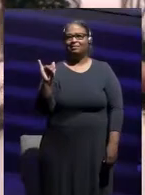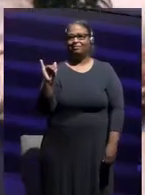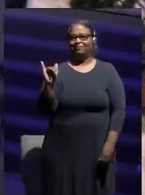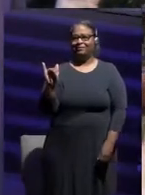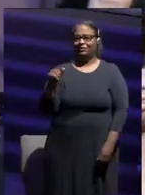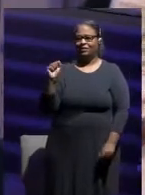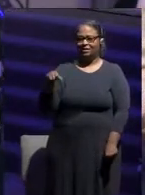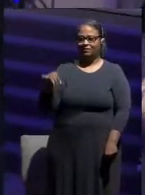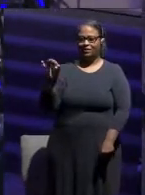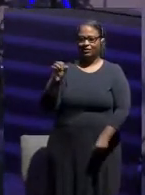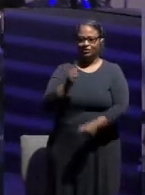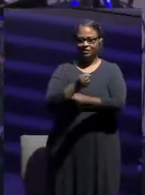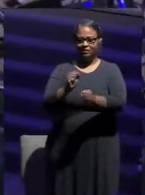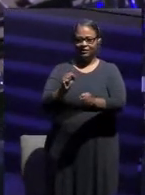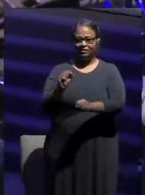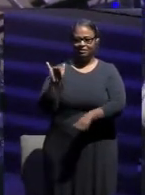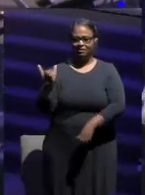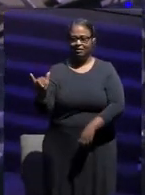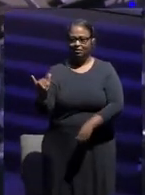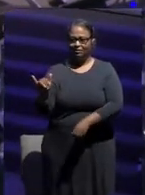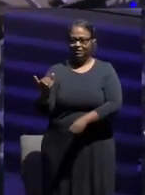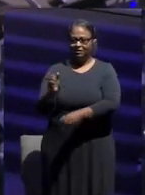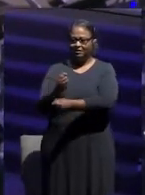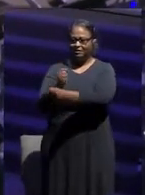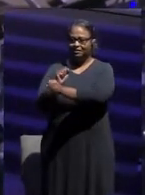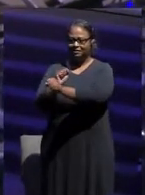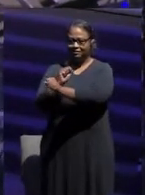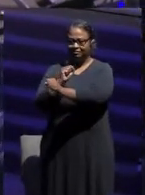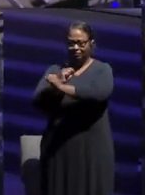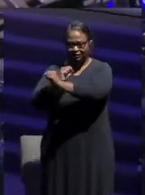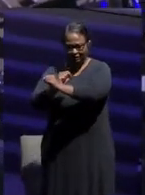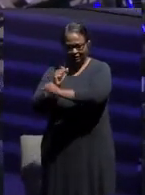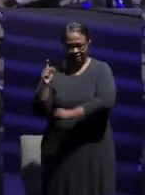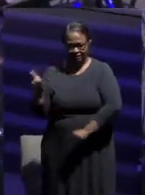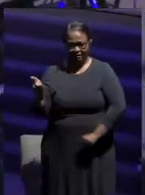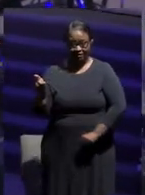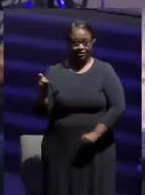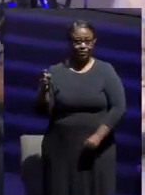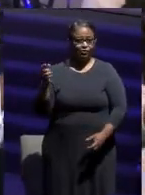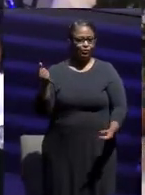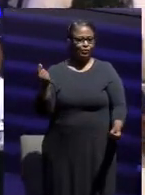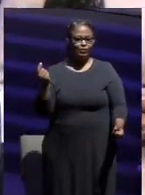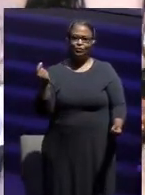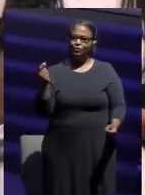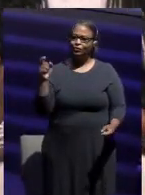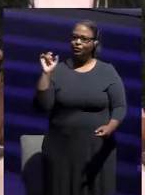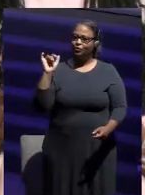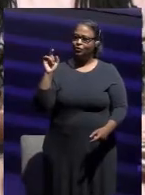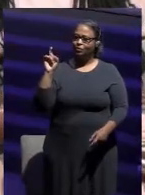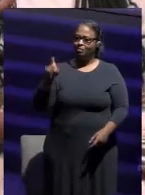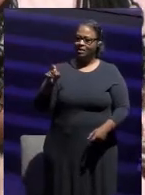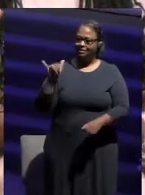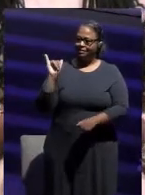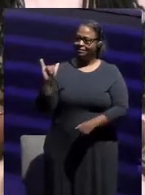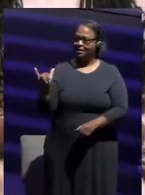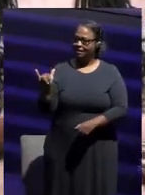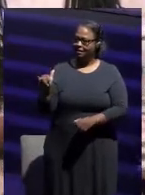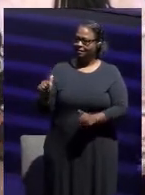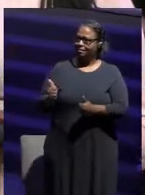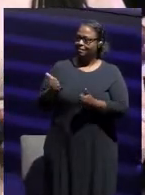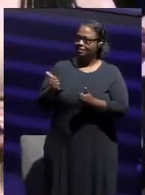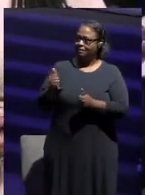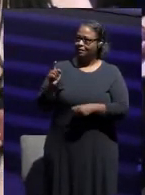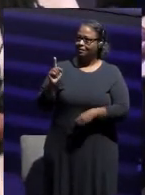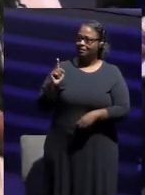salvation is secure in God. But you got to live there in that secure place. You got to